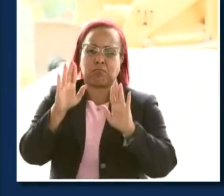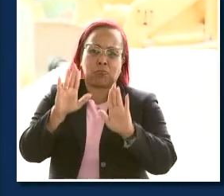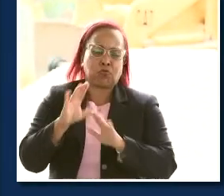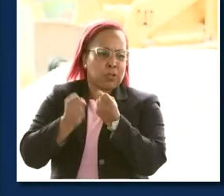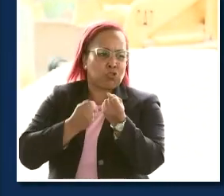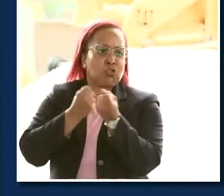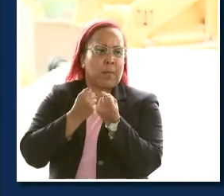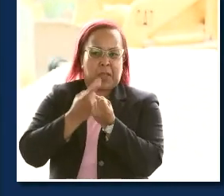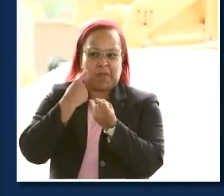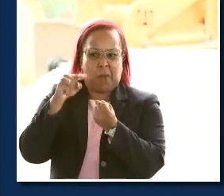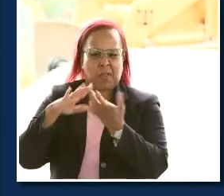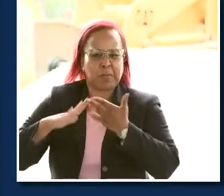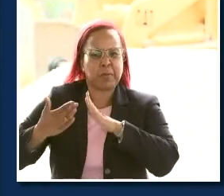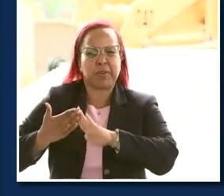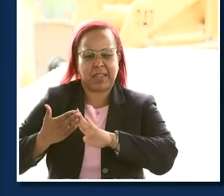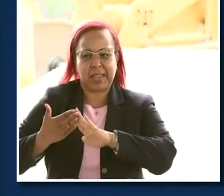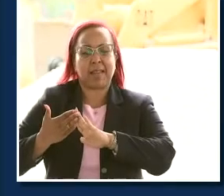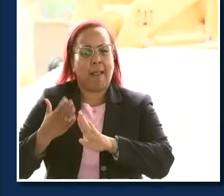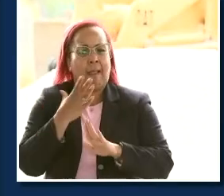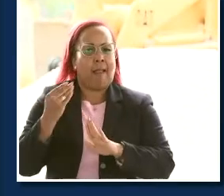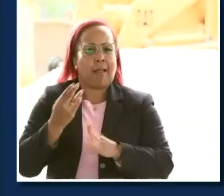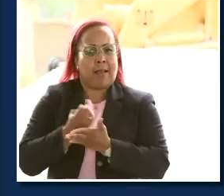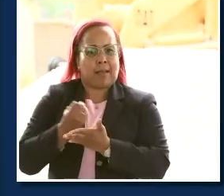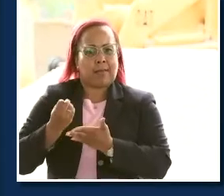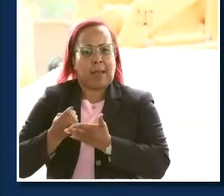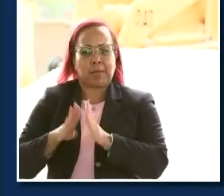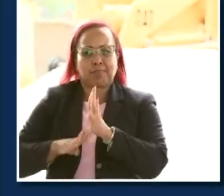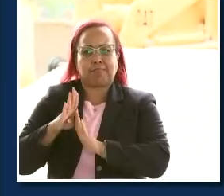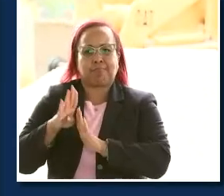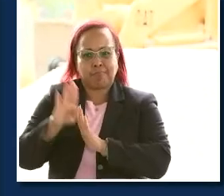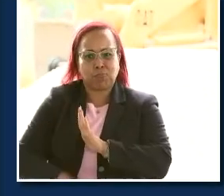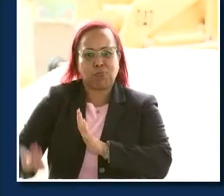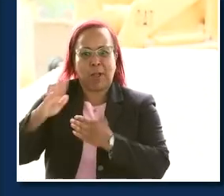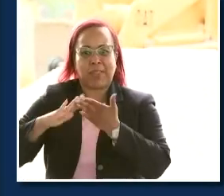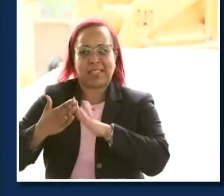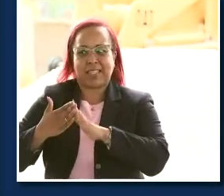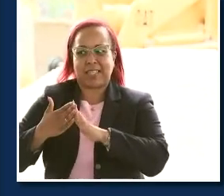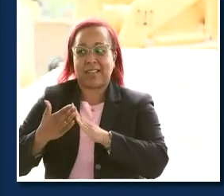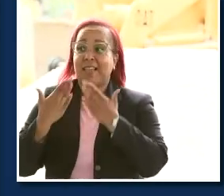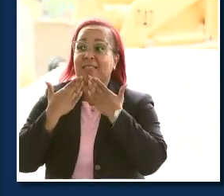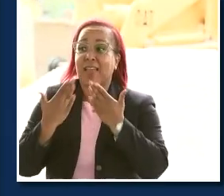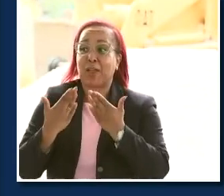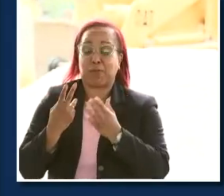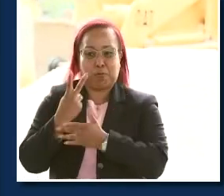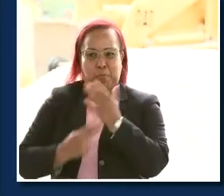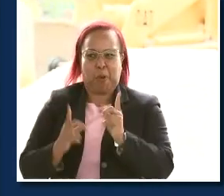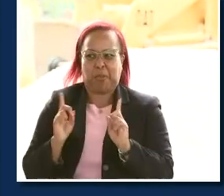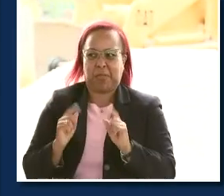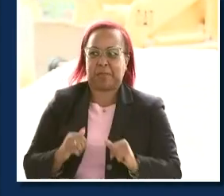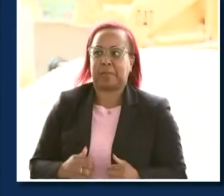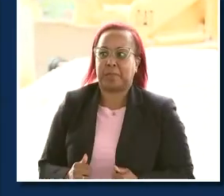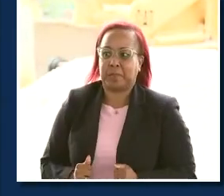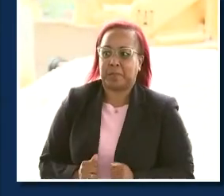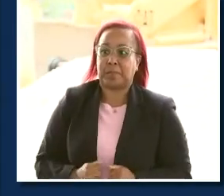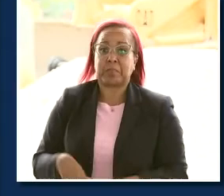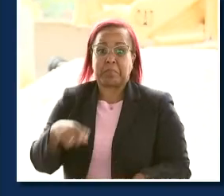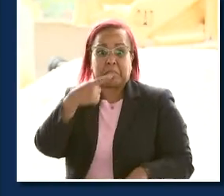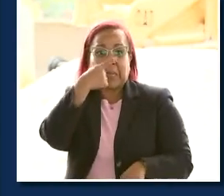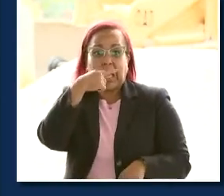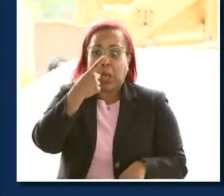champion for this community and economic development around the city. So thank you both. Could